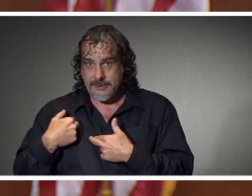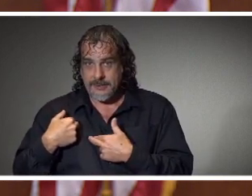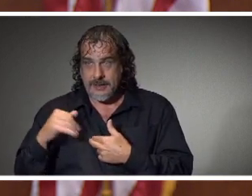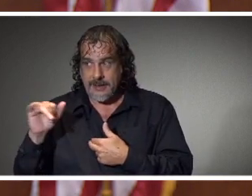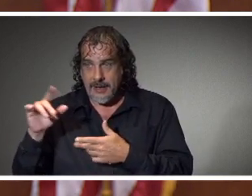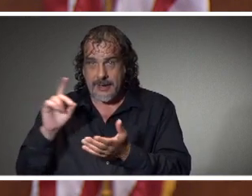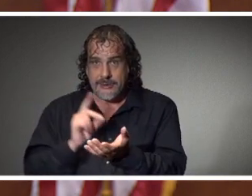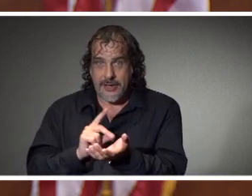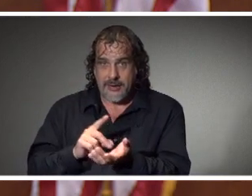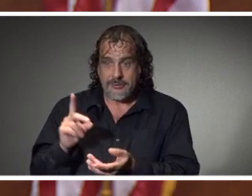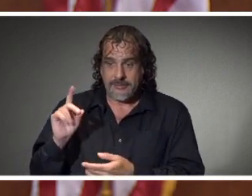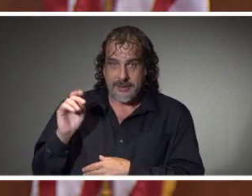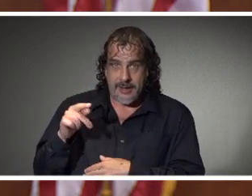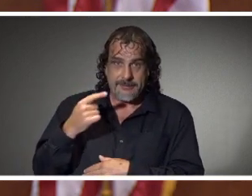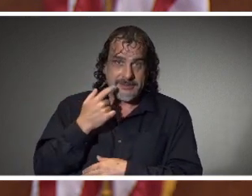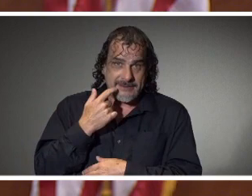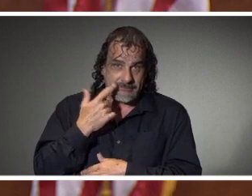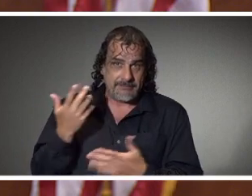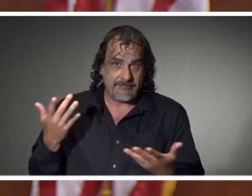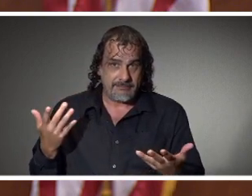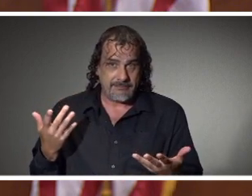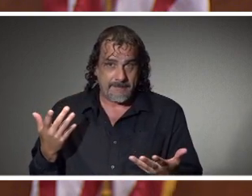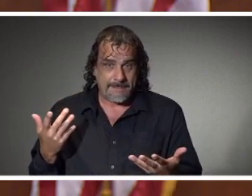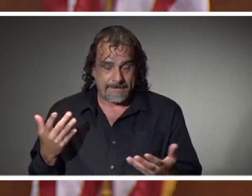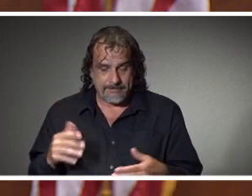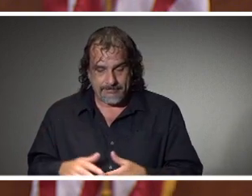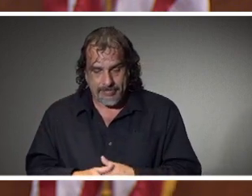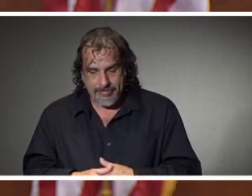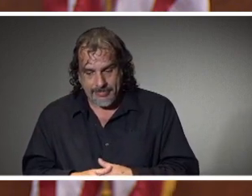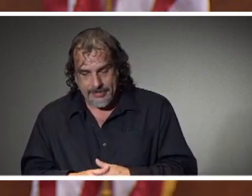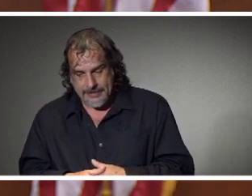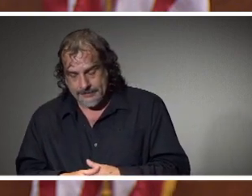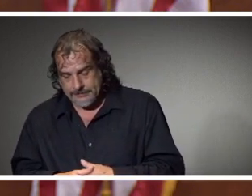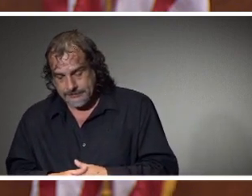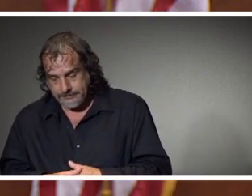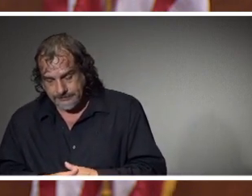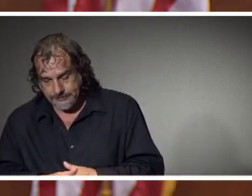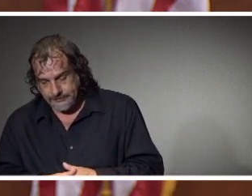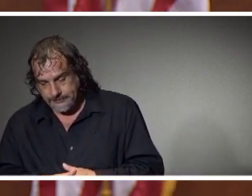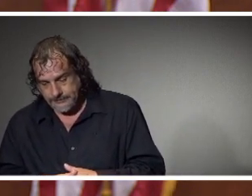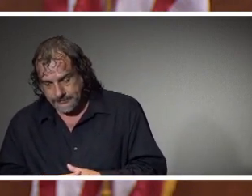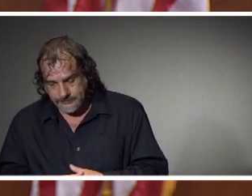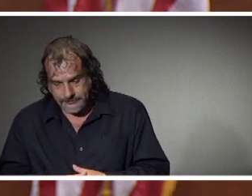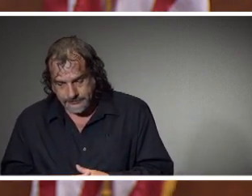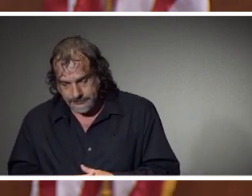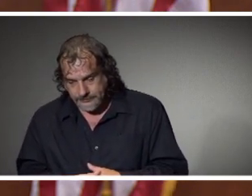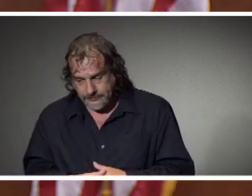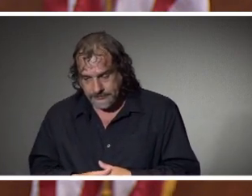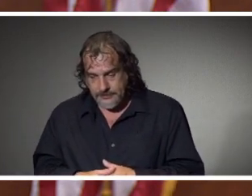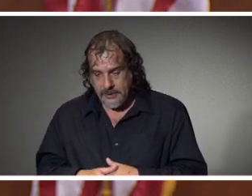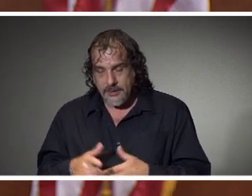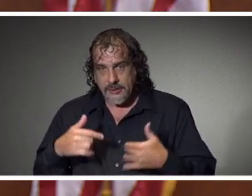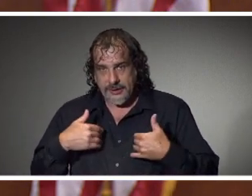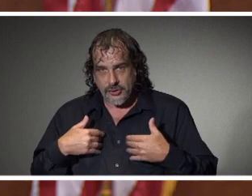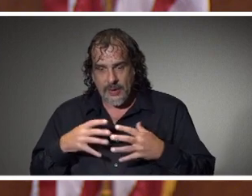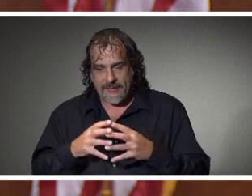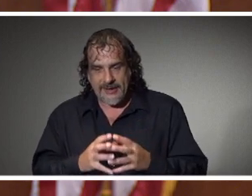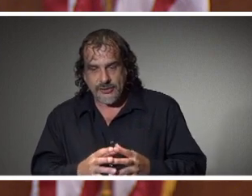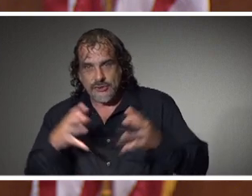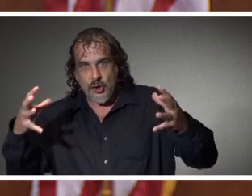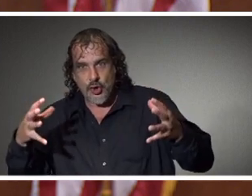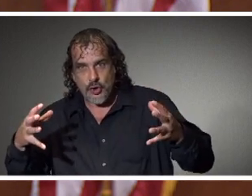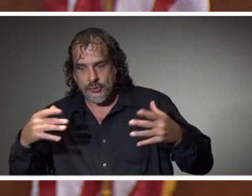like Dr. Dobbs just mentioned in terms of being able to activate their surge capacity